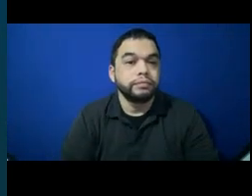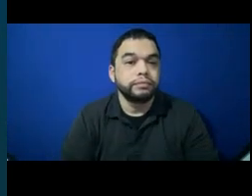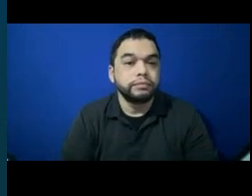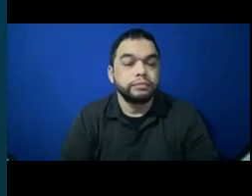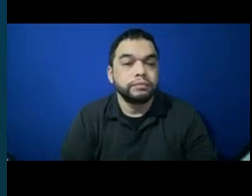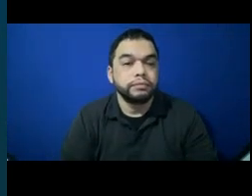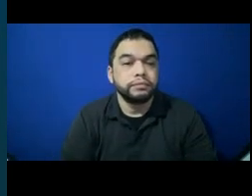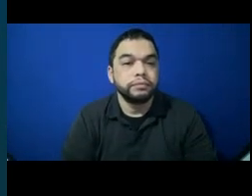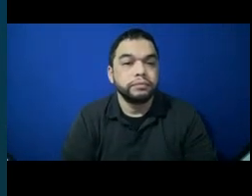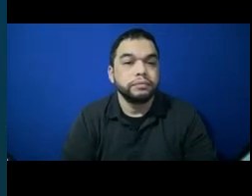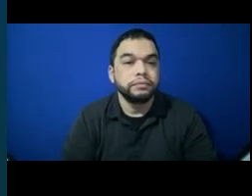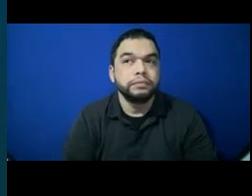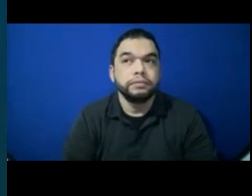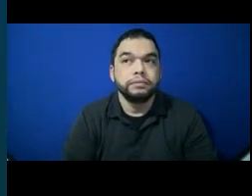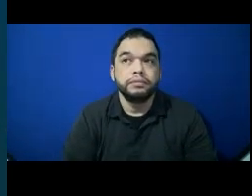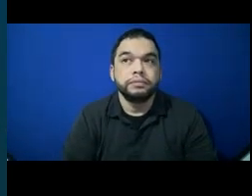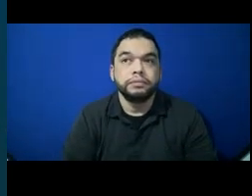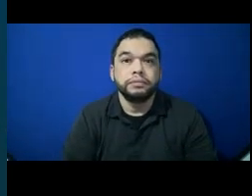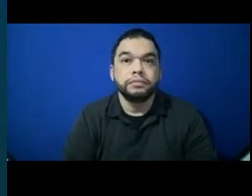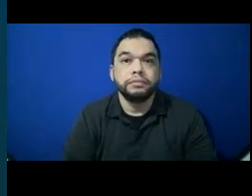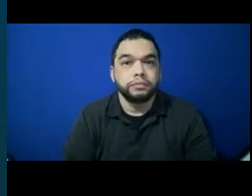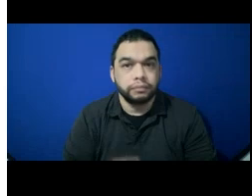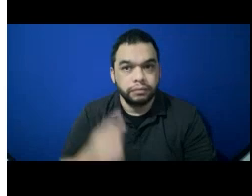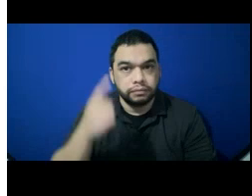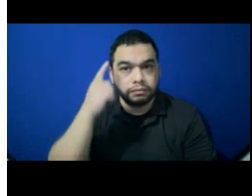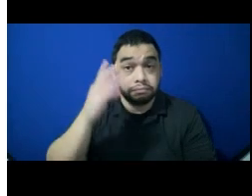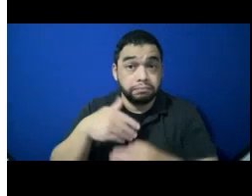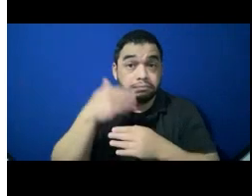So I think we can go to the next slide. We really